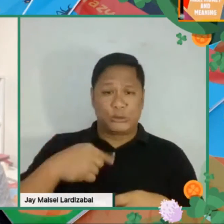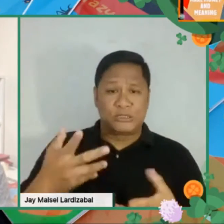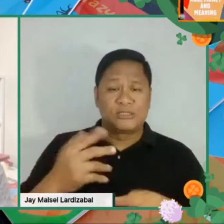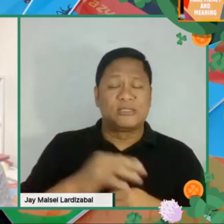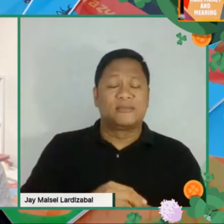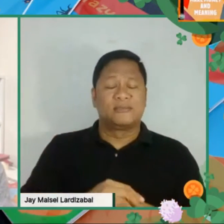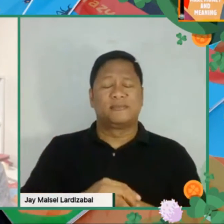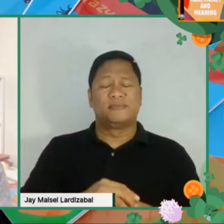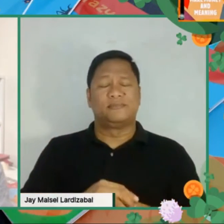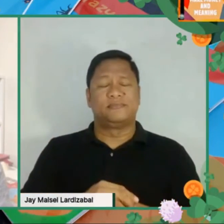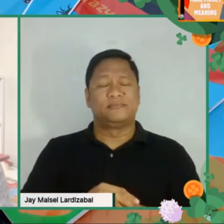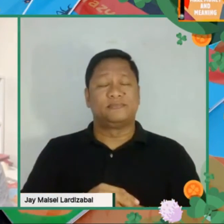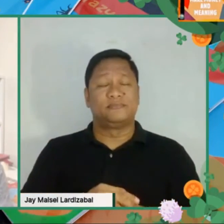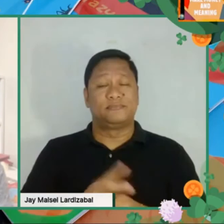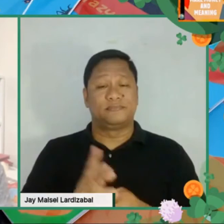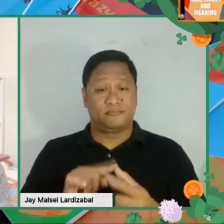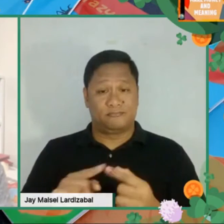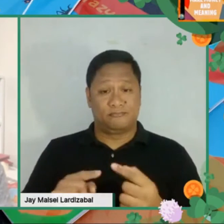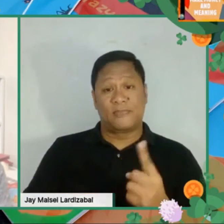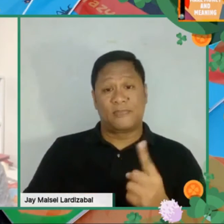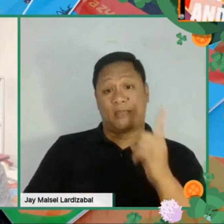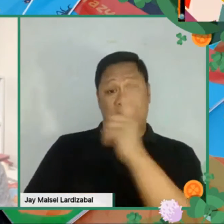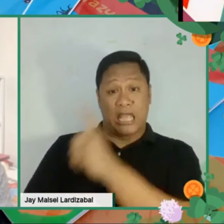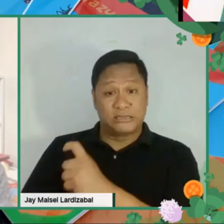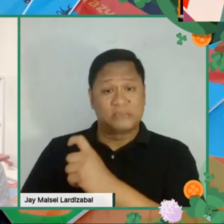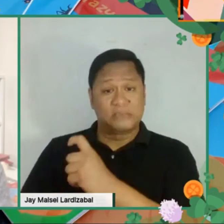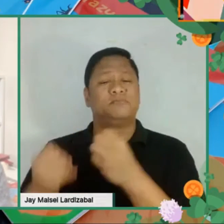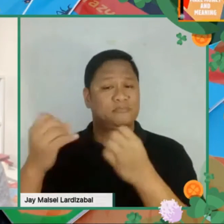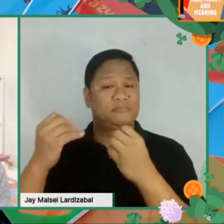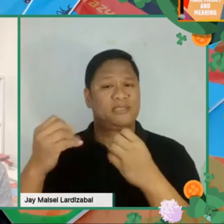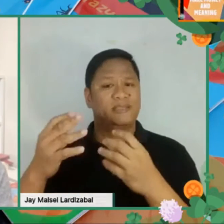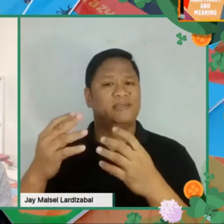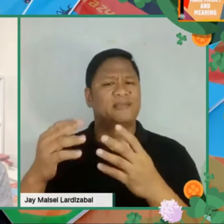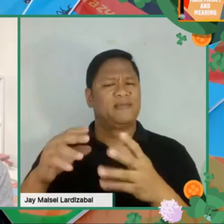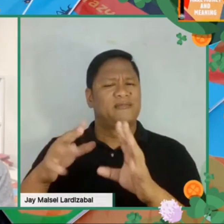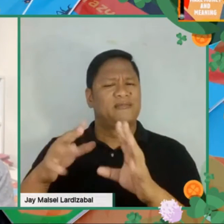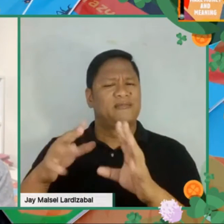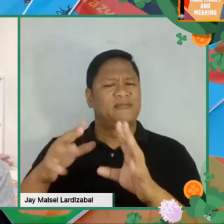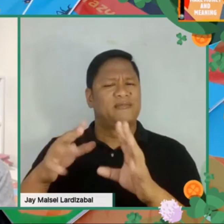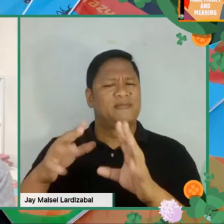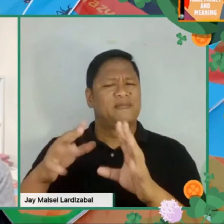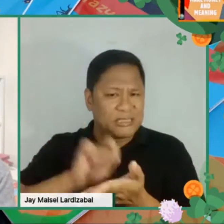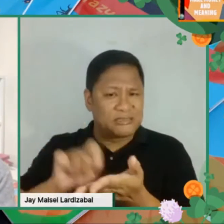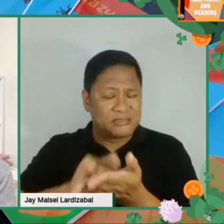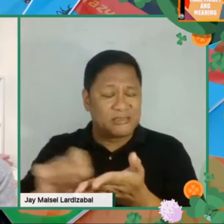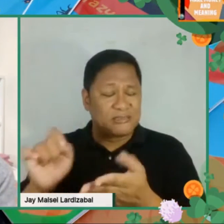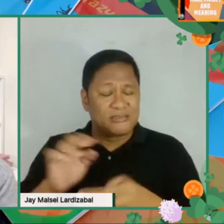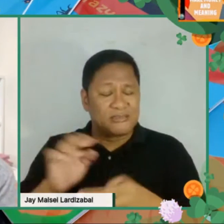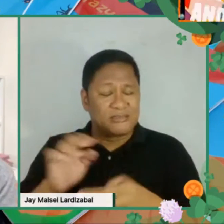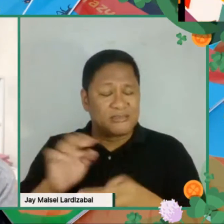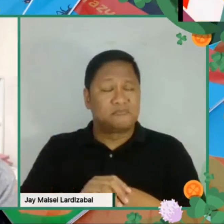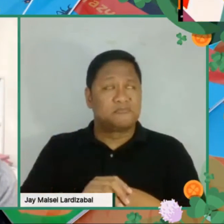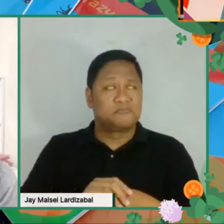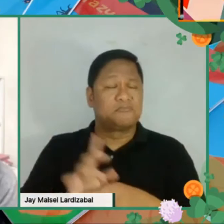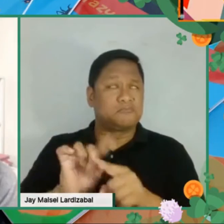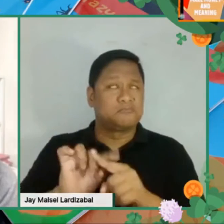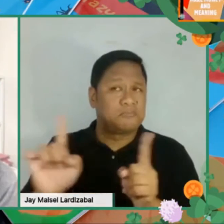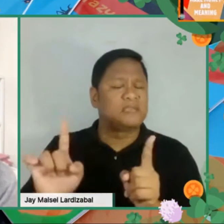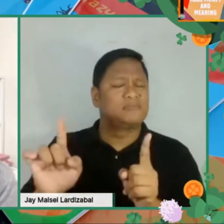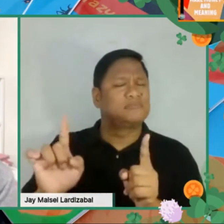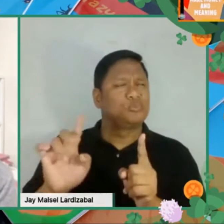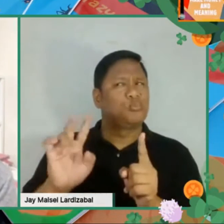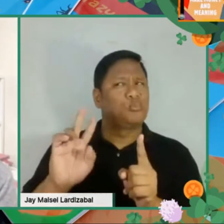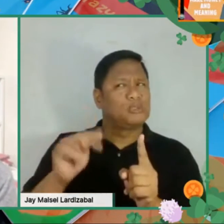my friends, I know they can write. No, I know they can write, but when I encourage them to